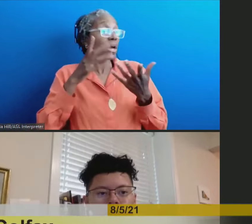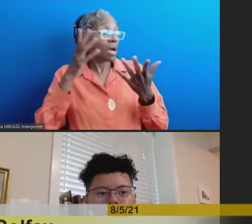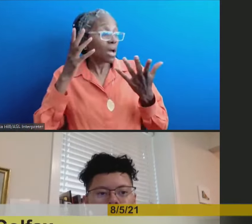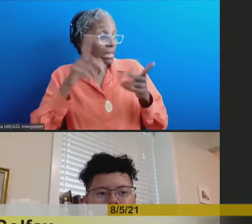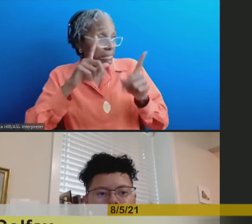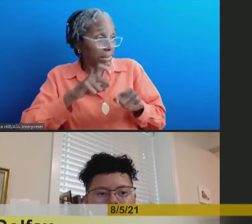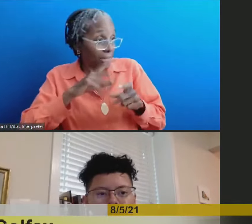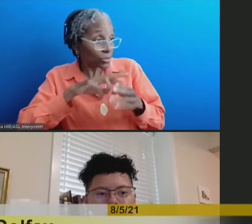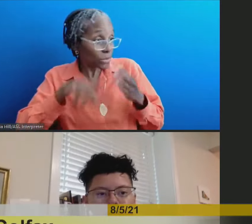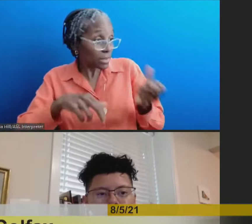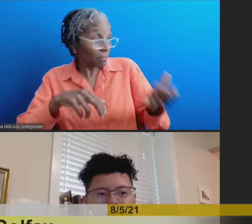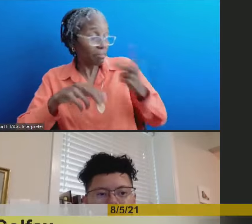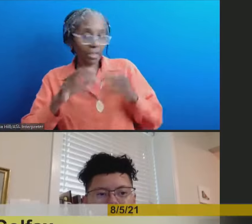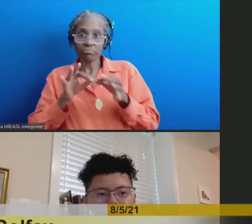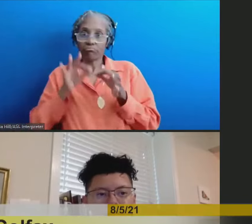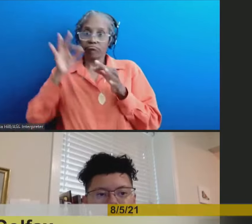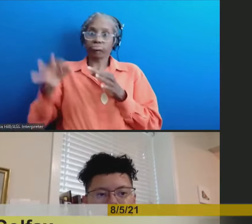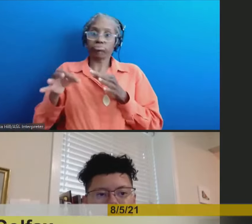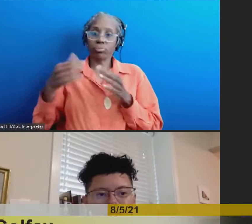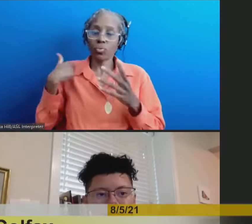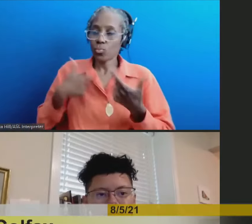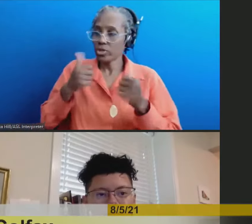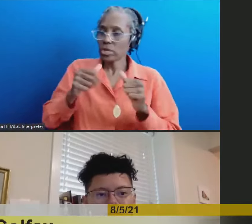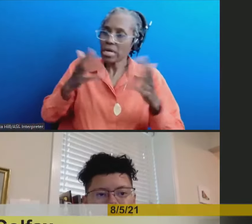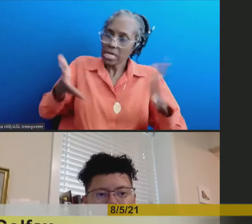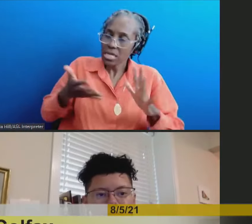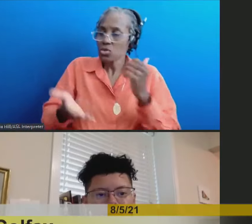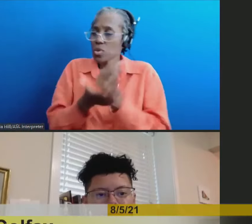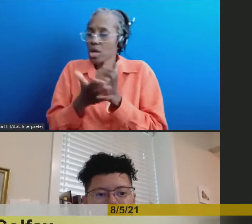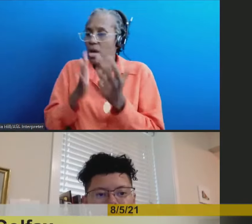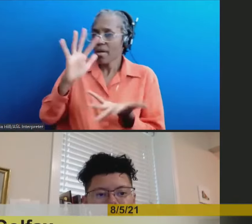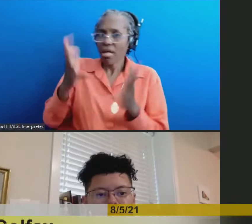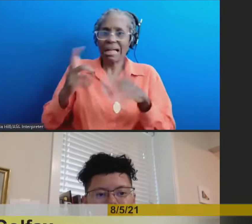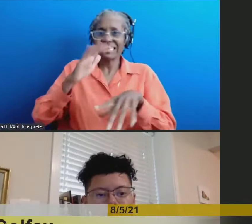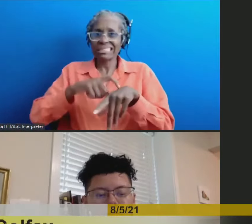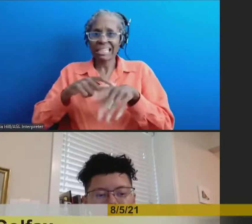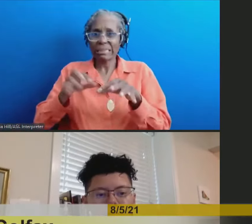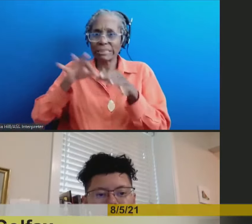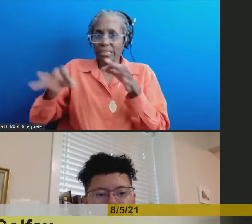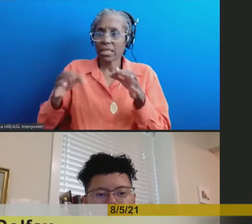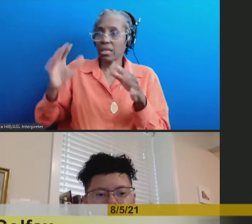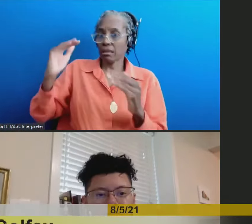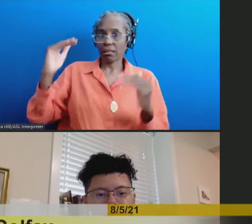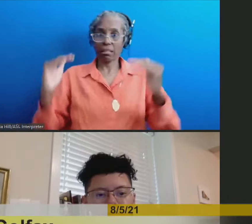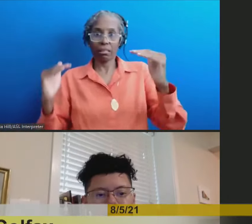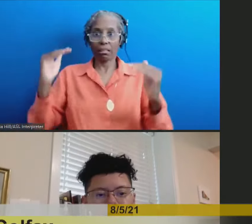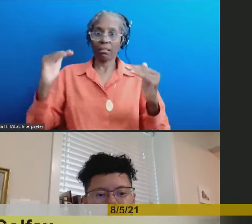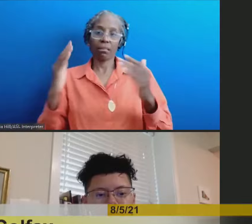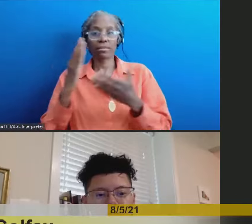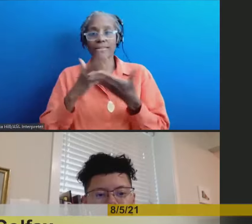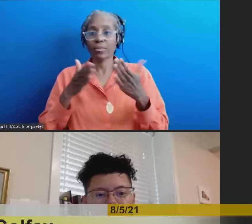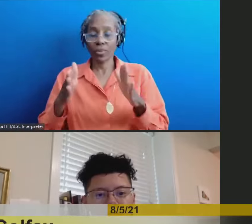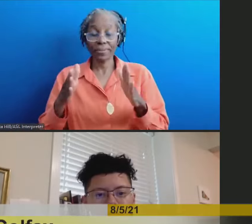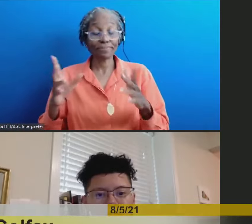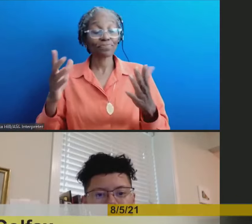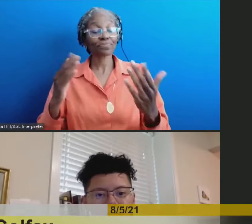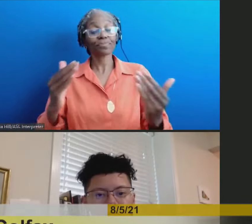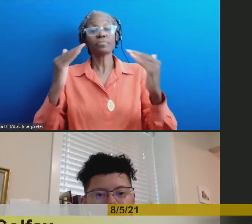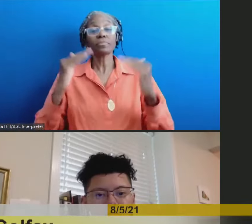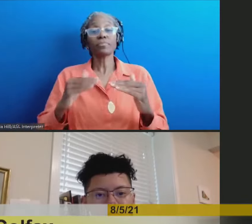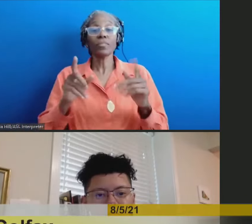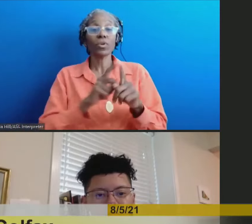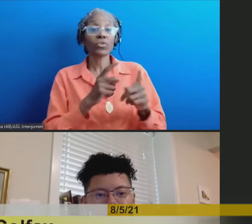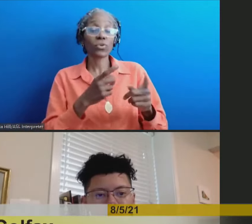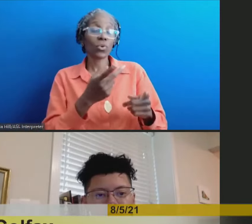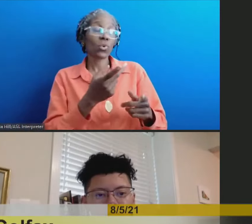test results back. So we're working to mitigate that as much as possible. We're also working